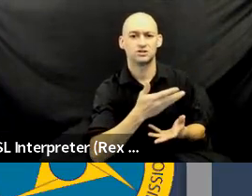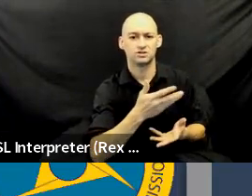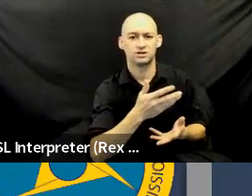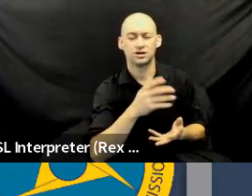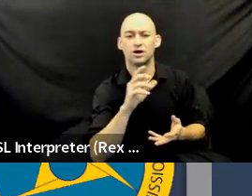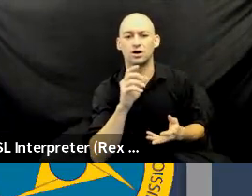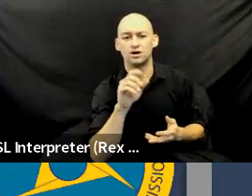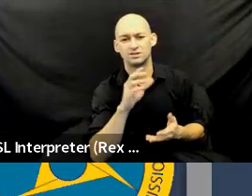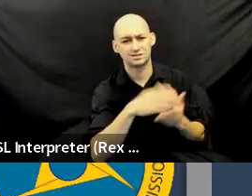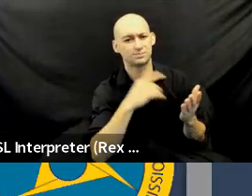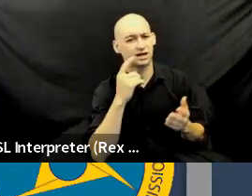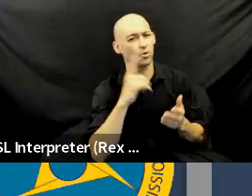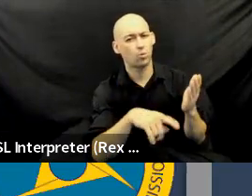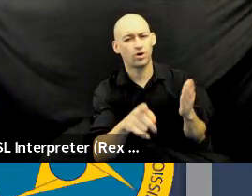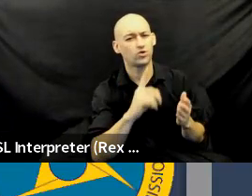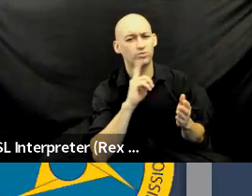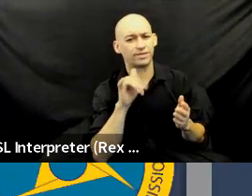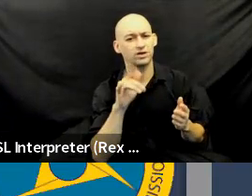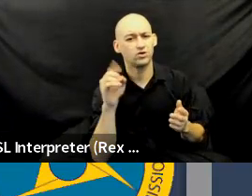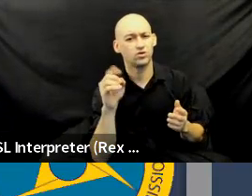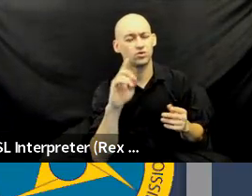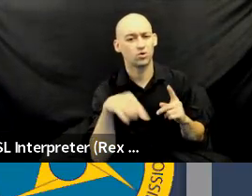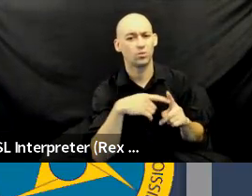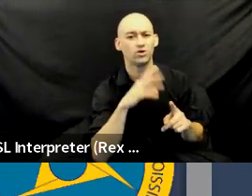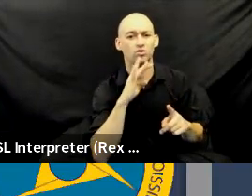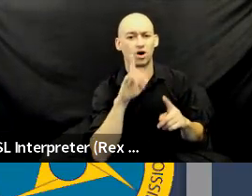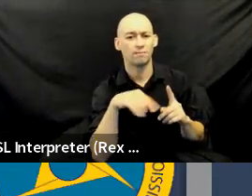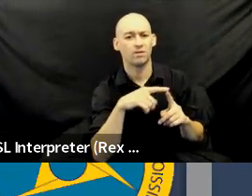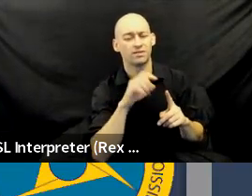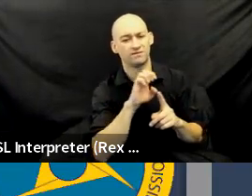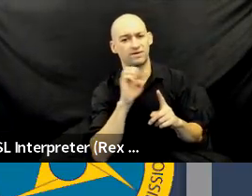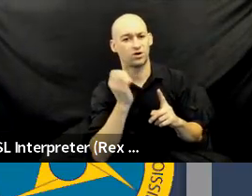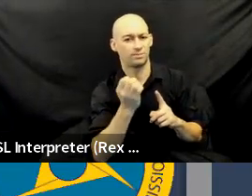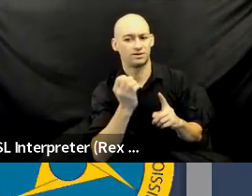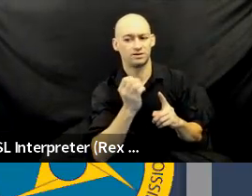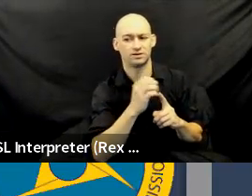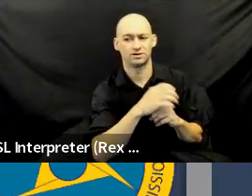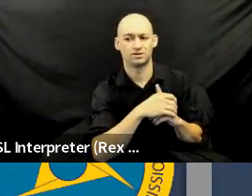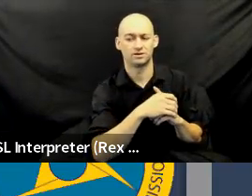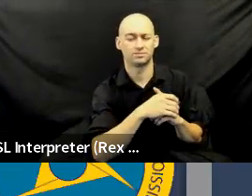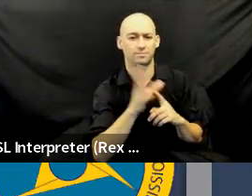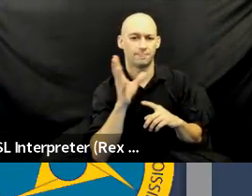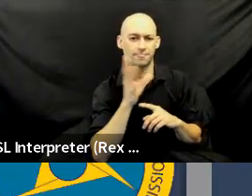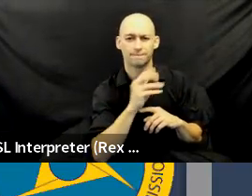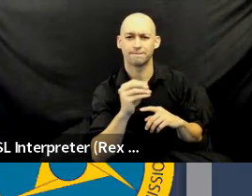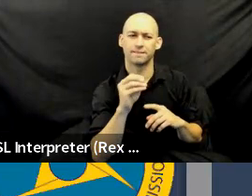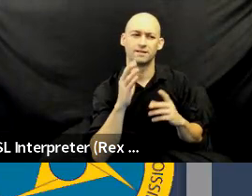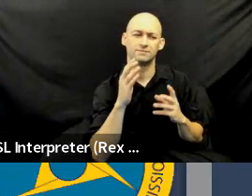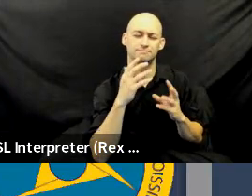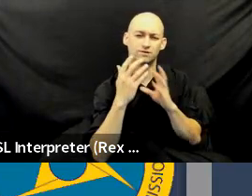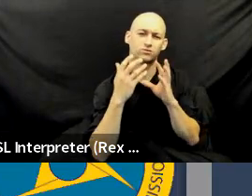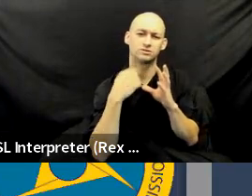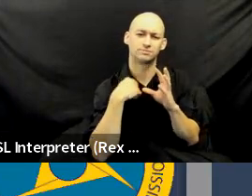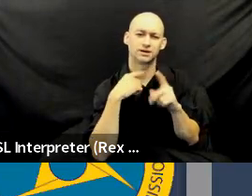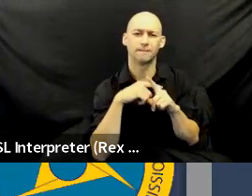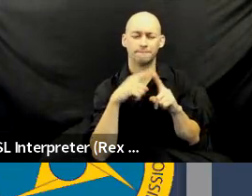do? What is it that you do when you talk about environment? And it befuddled me, but at the same time,